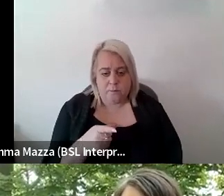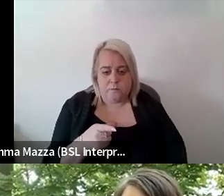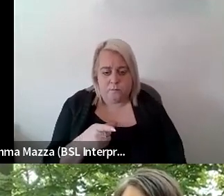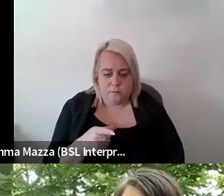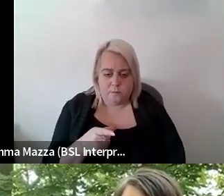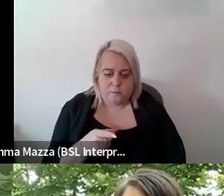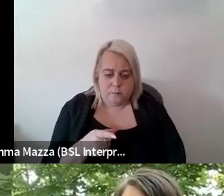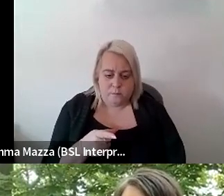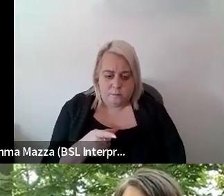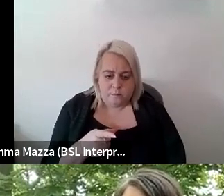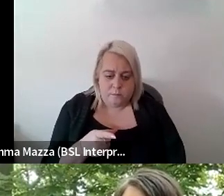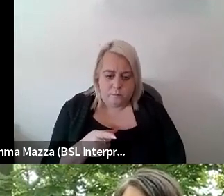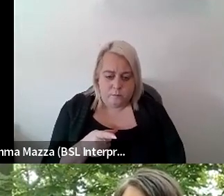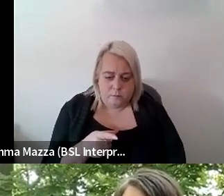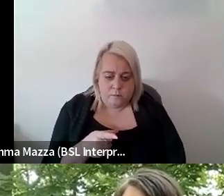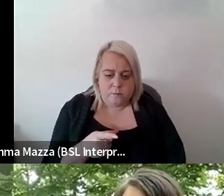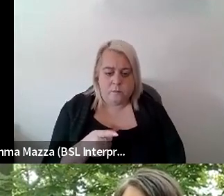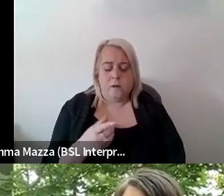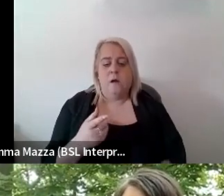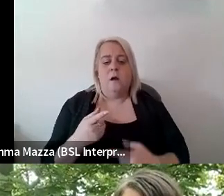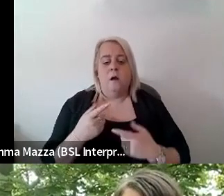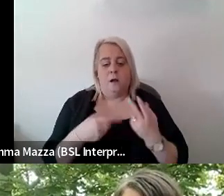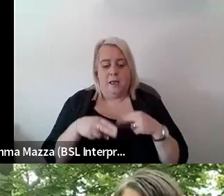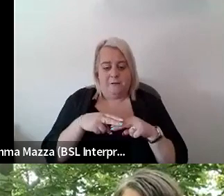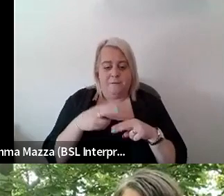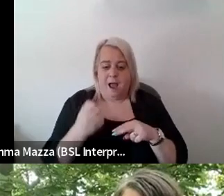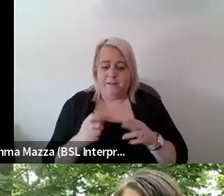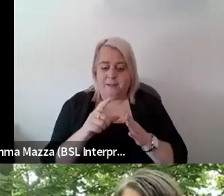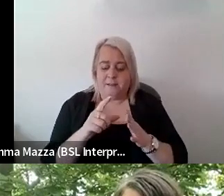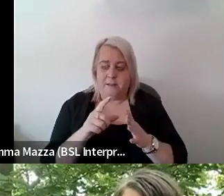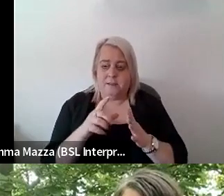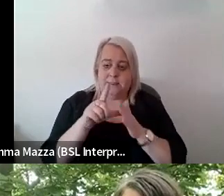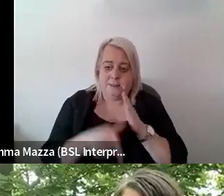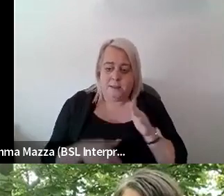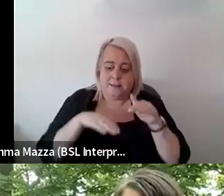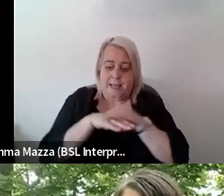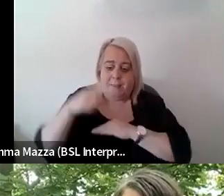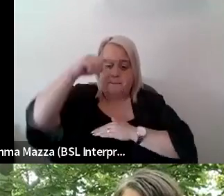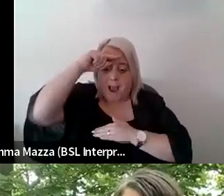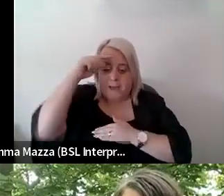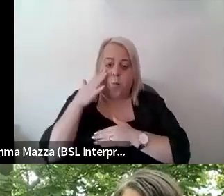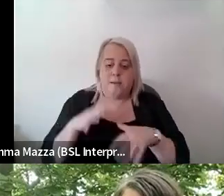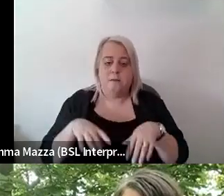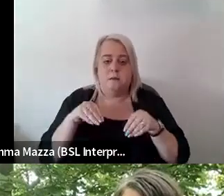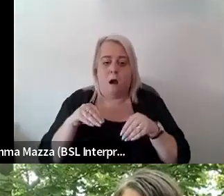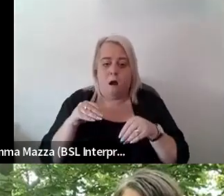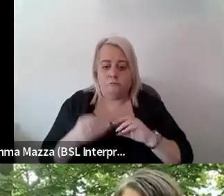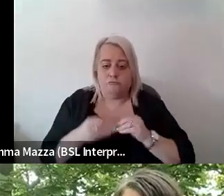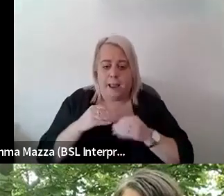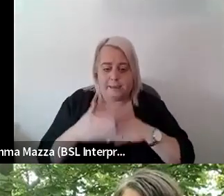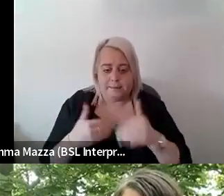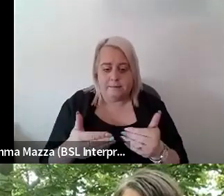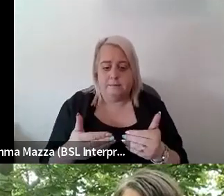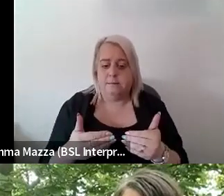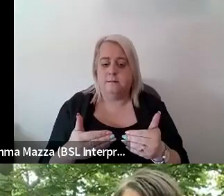have it from beginning. Having kind of accessibility in mind from beginning, it really makes life of everybody easy. So